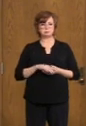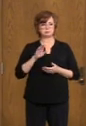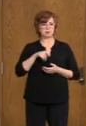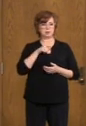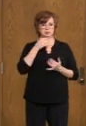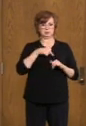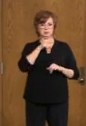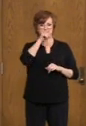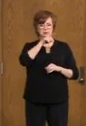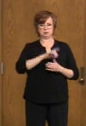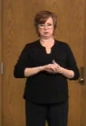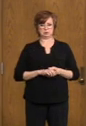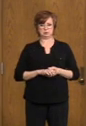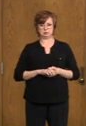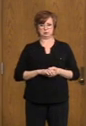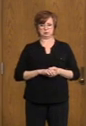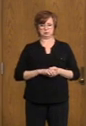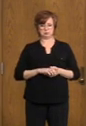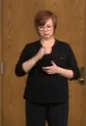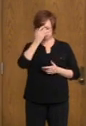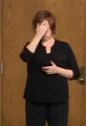Roberta, are you still there?